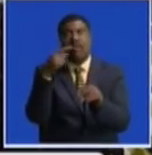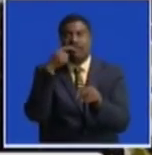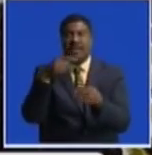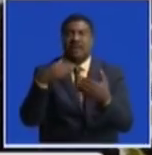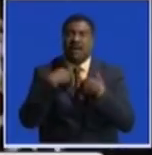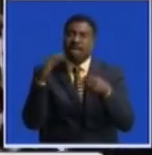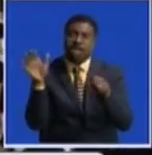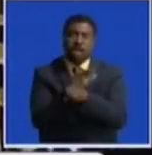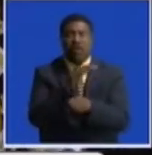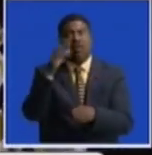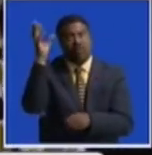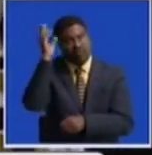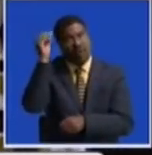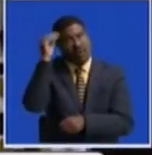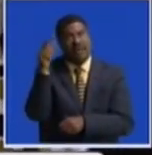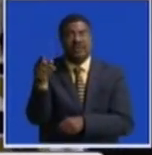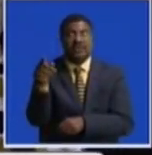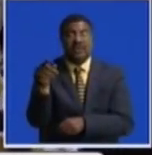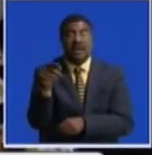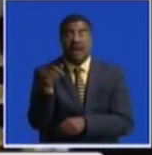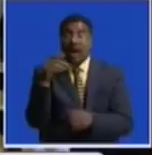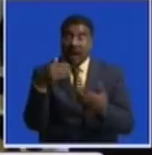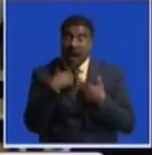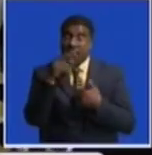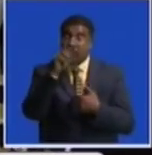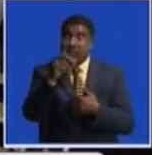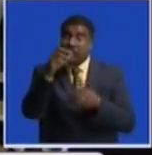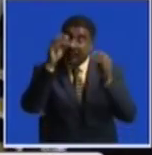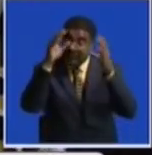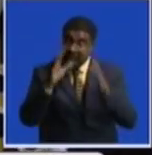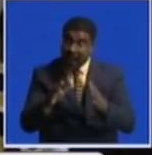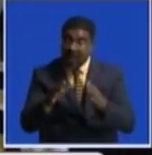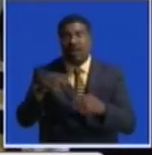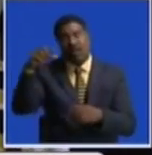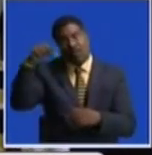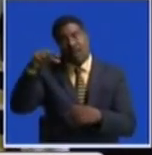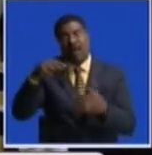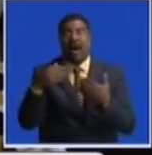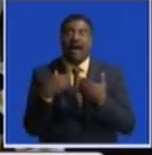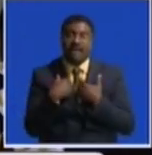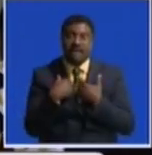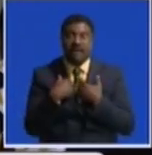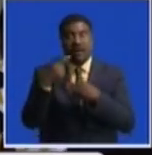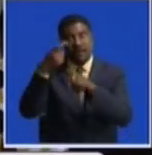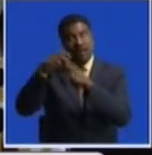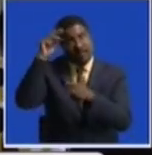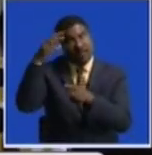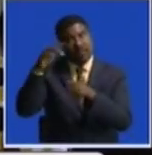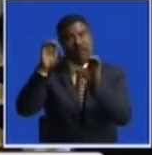knowledge. These 21 teachers are qualified members of staff. from Ministry of